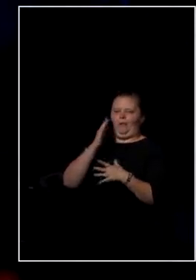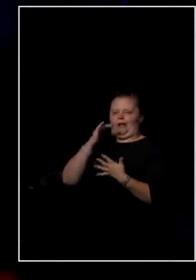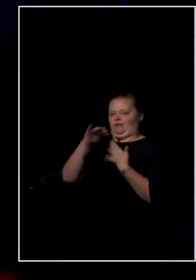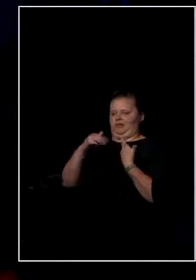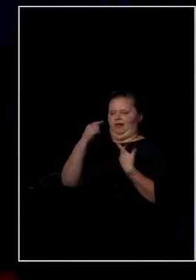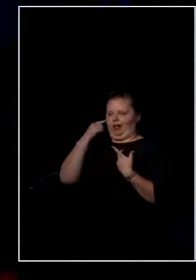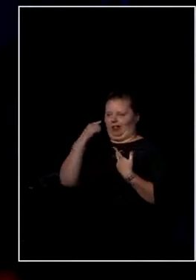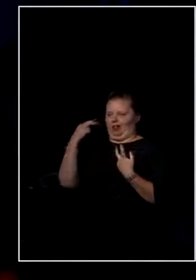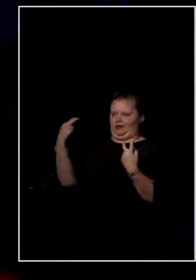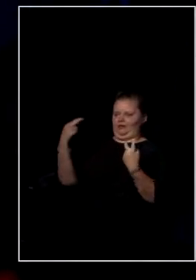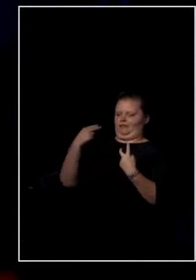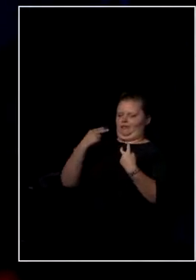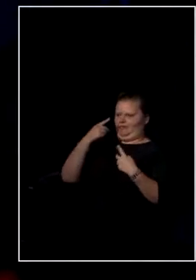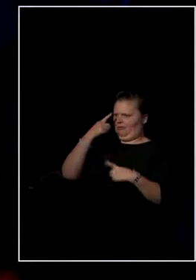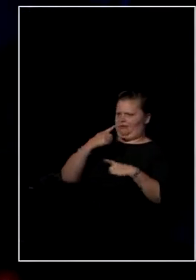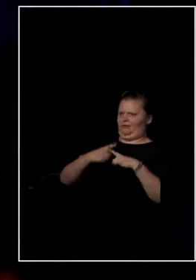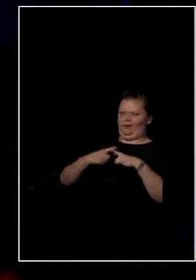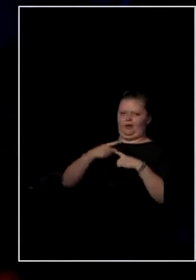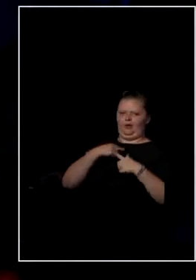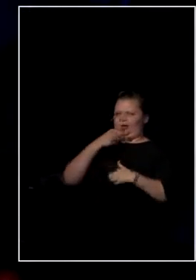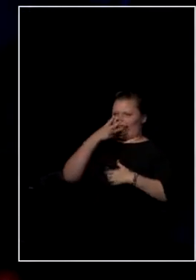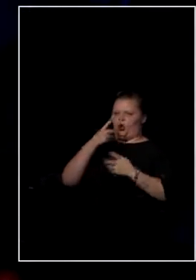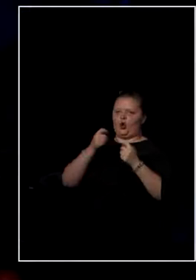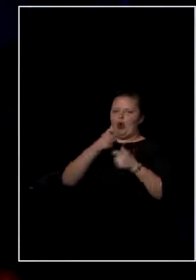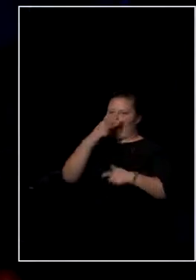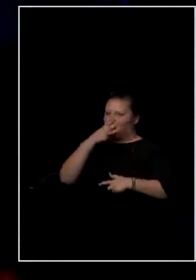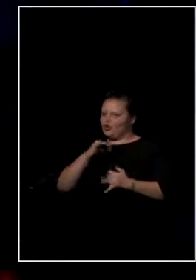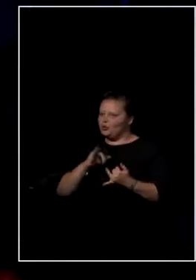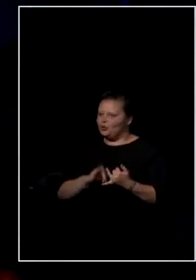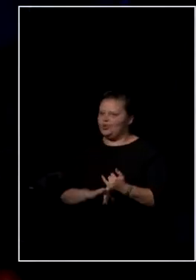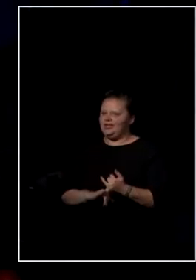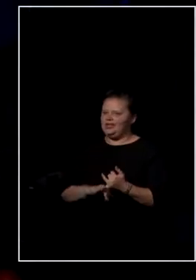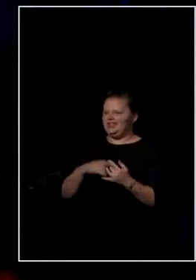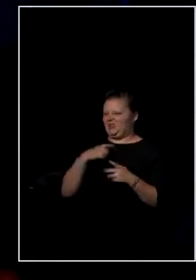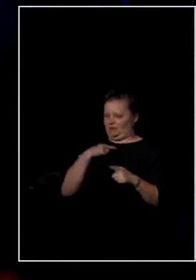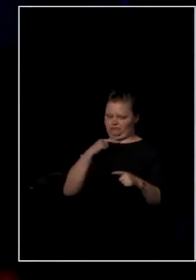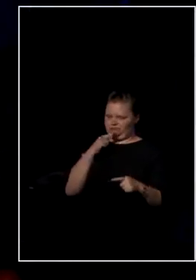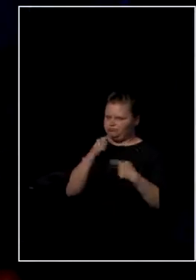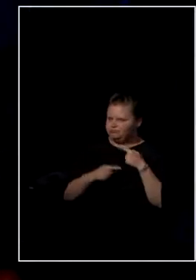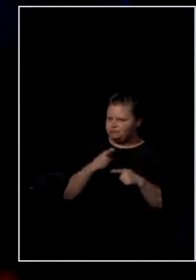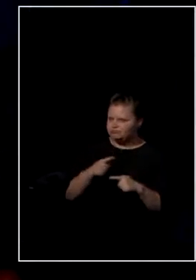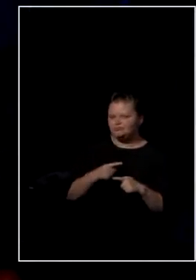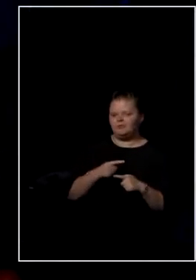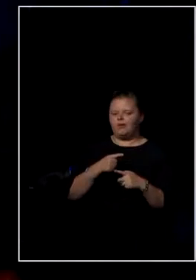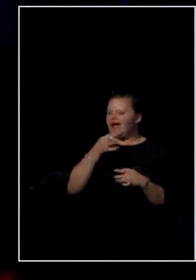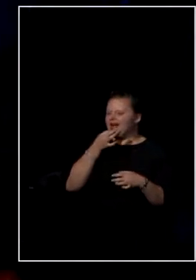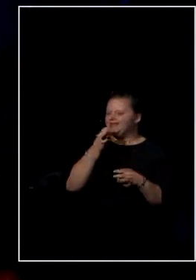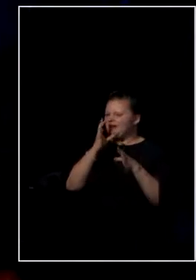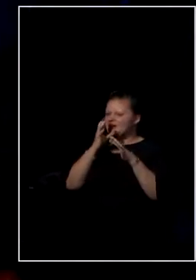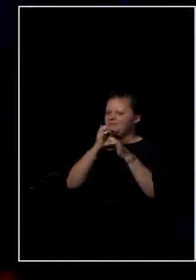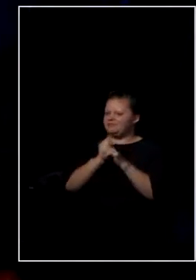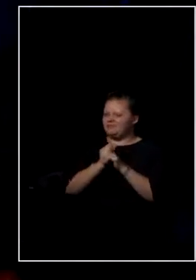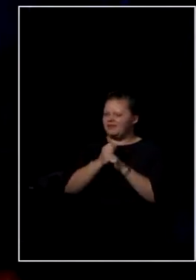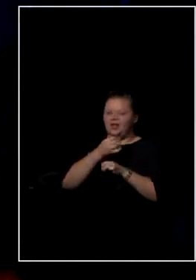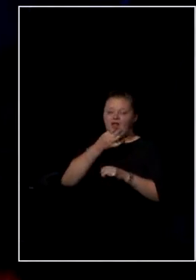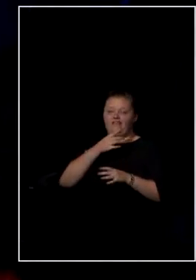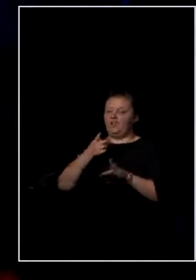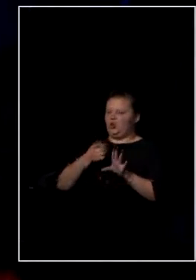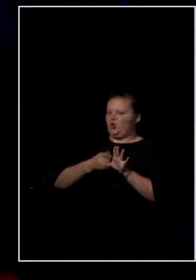early 30s. As I write in the piece, not in much detail, but I spent a couple of years